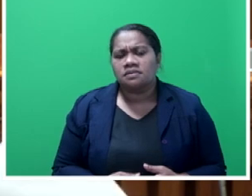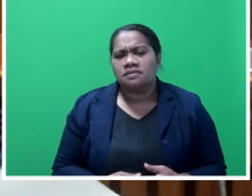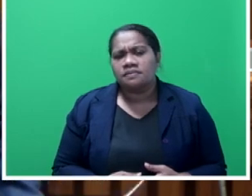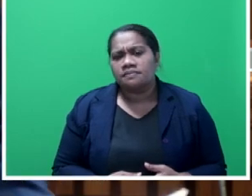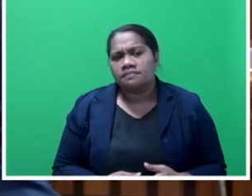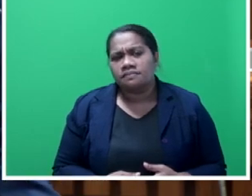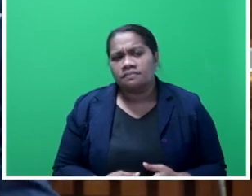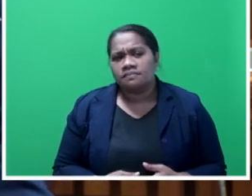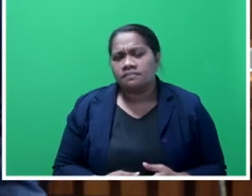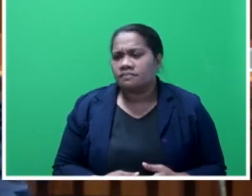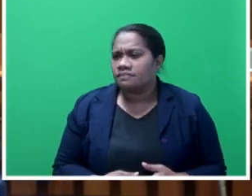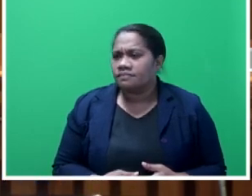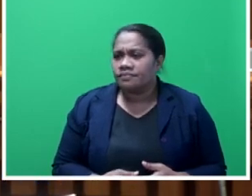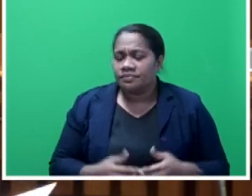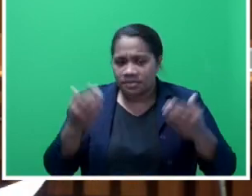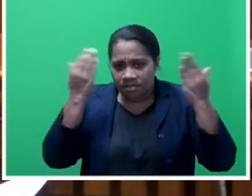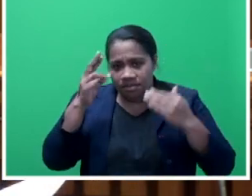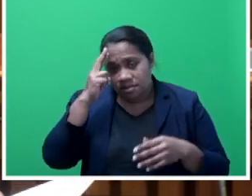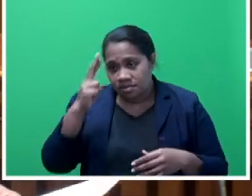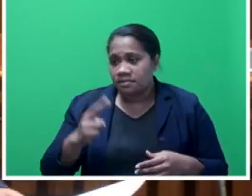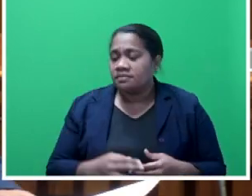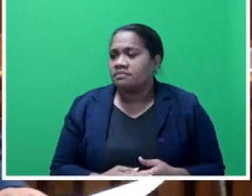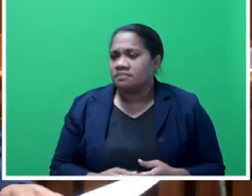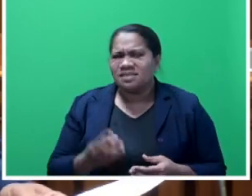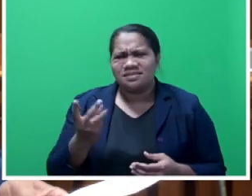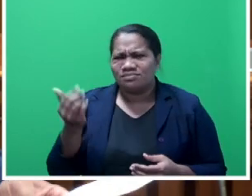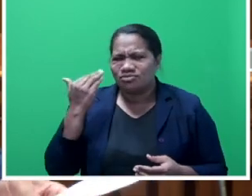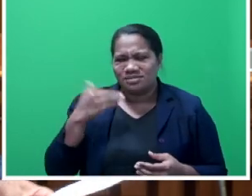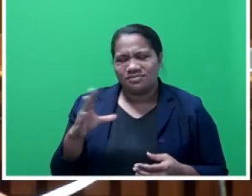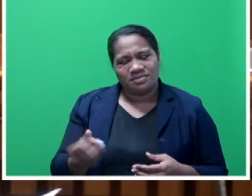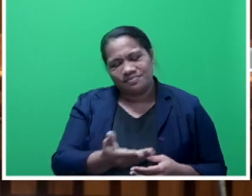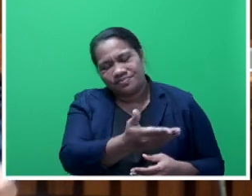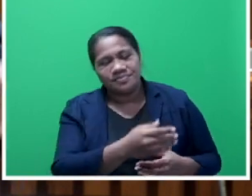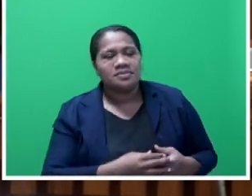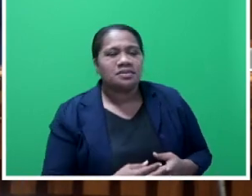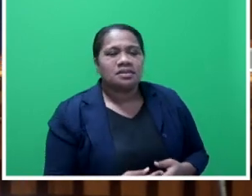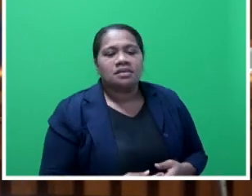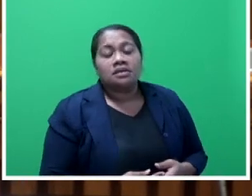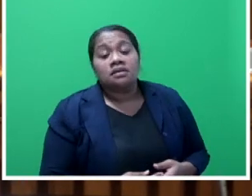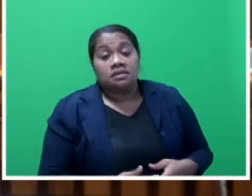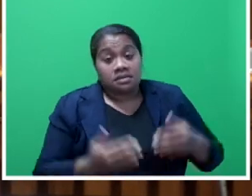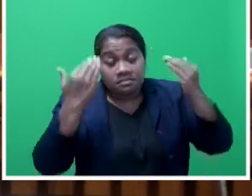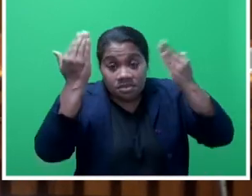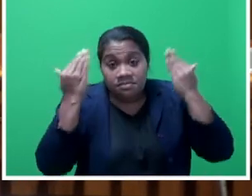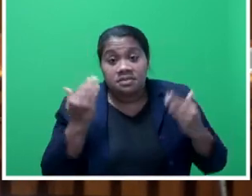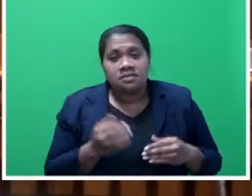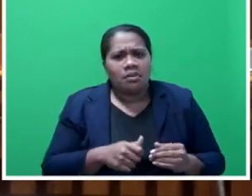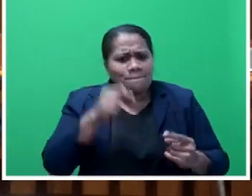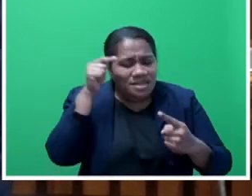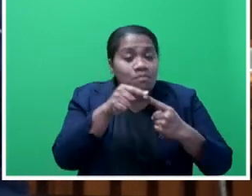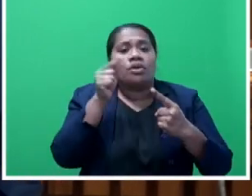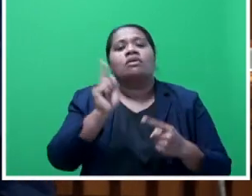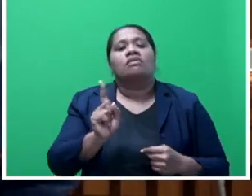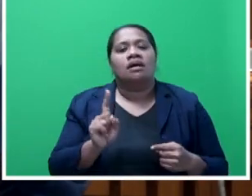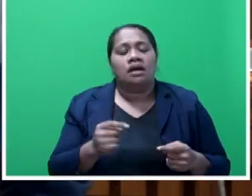Now, there's some noise coming, obviously not relevant. Mr. Speaker, sir, the point is, and I would like to commend Honorable Prasad